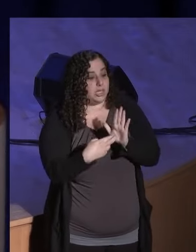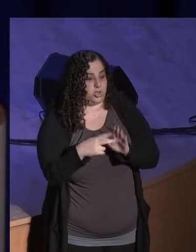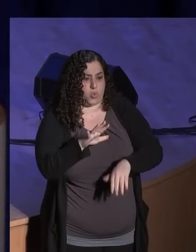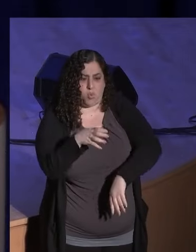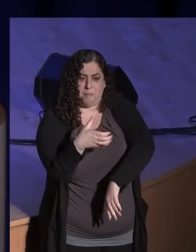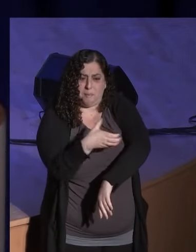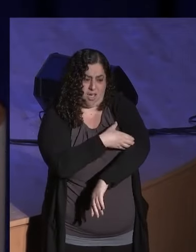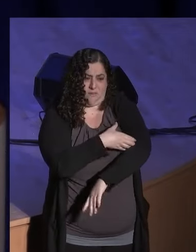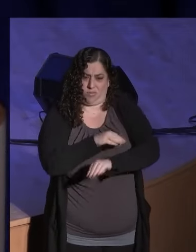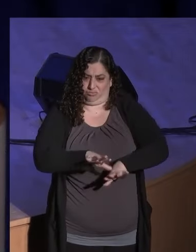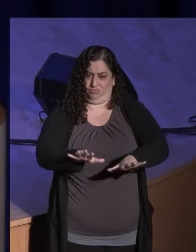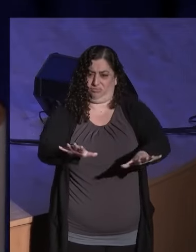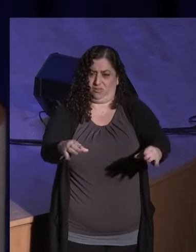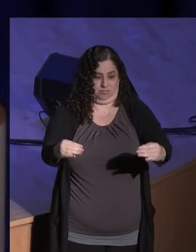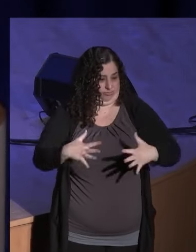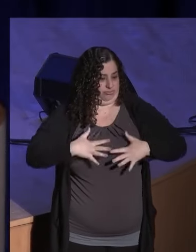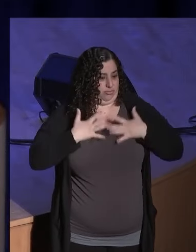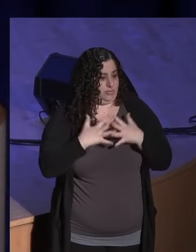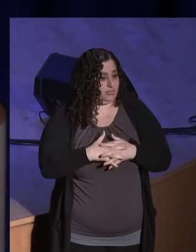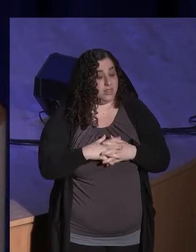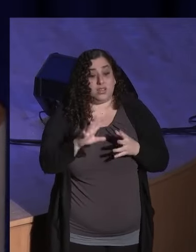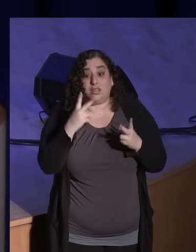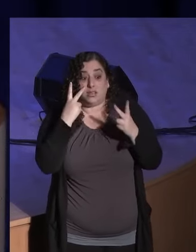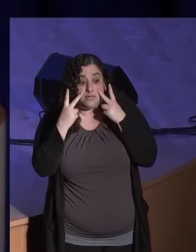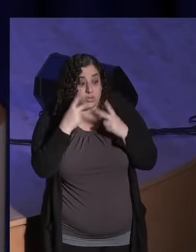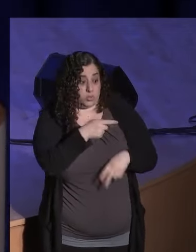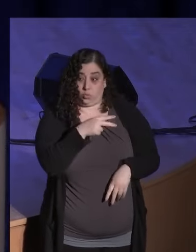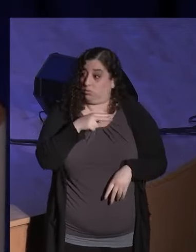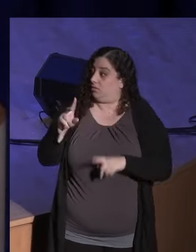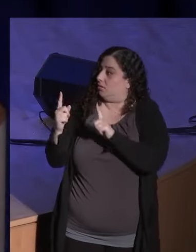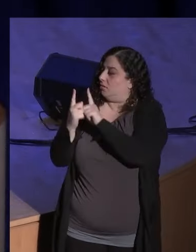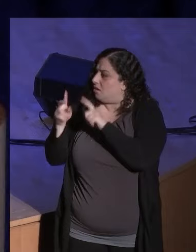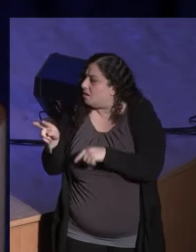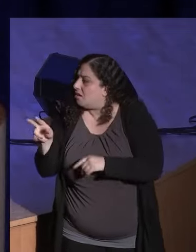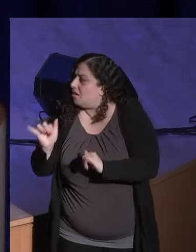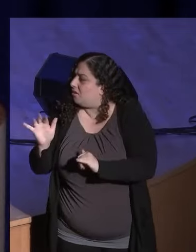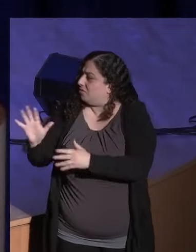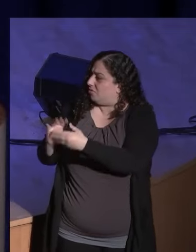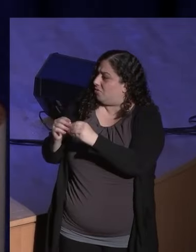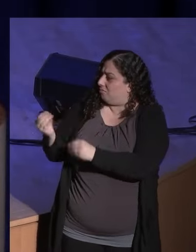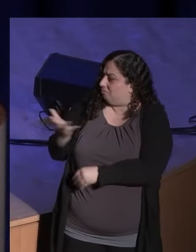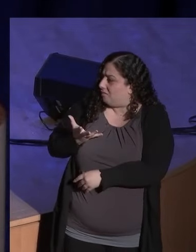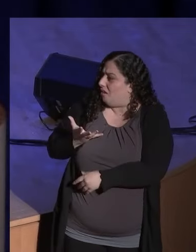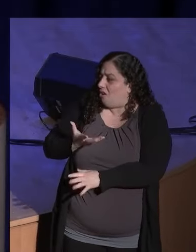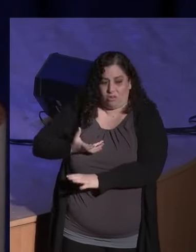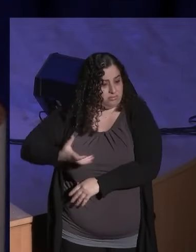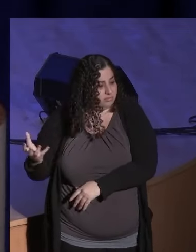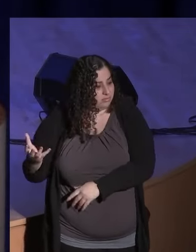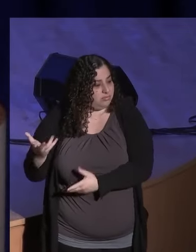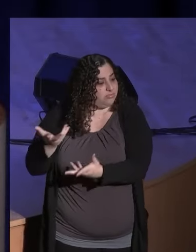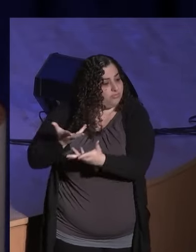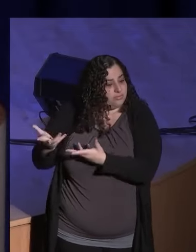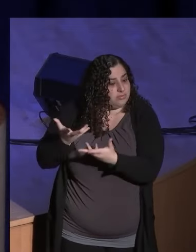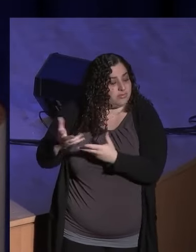with Native and Indigenous people. Throughout the museum's existence, we've understood that the best learning experiences happen